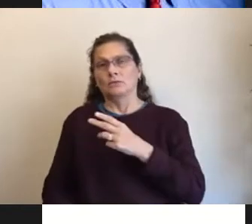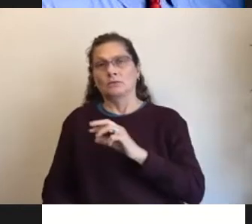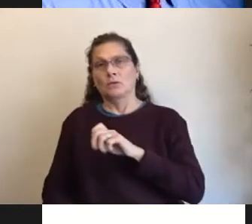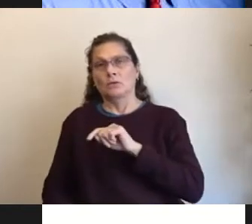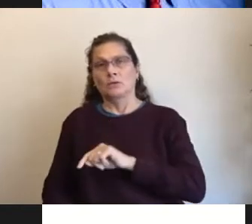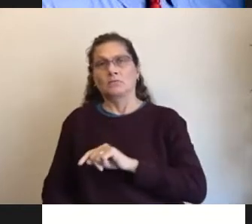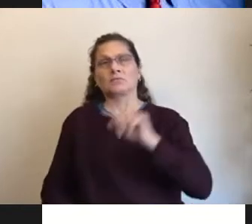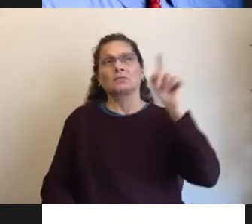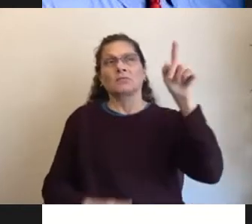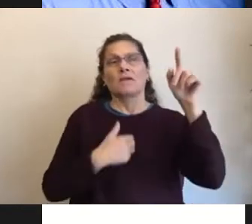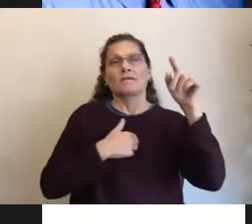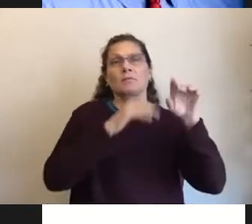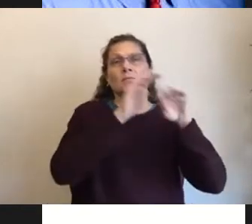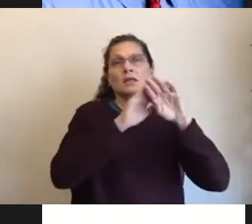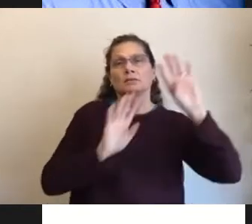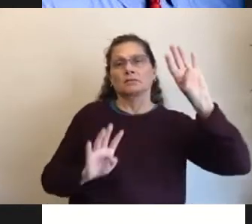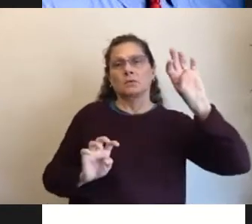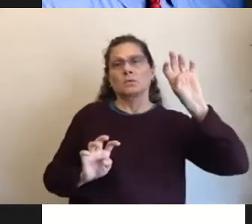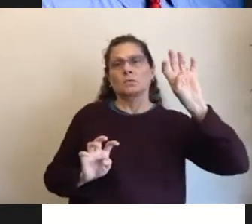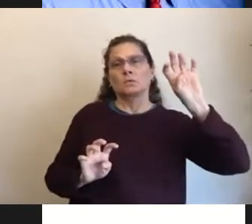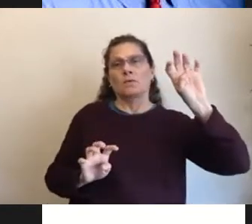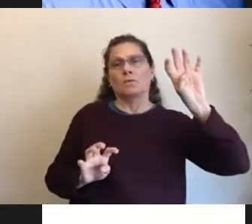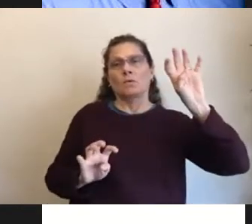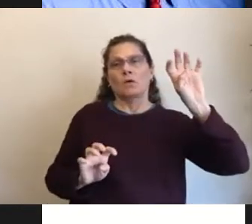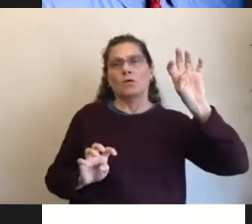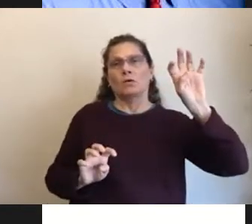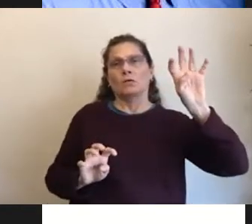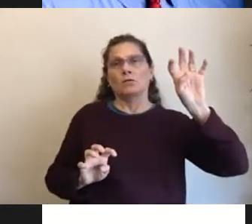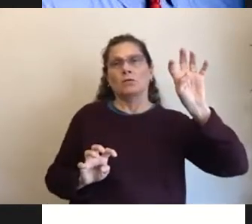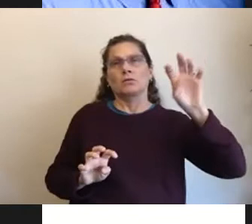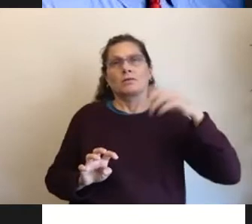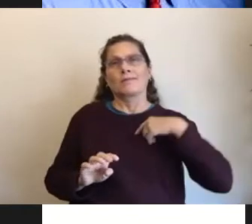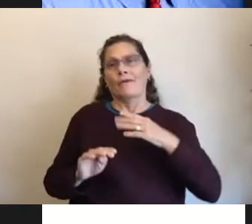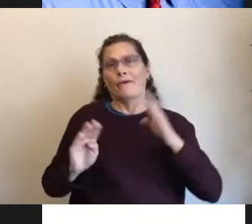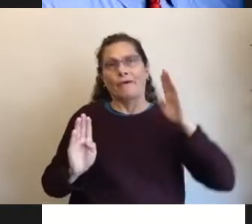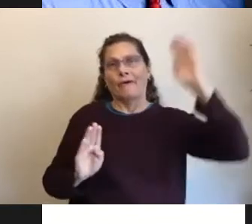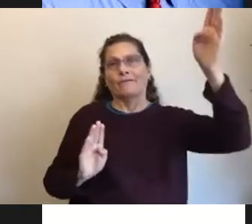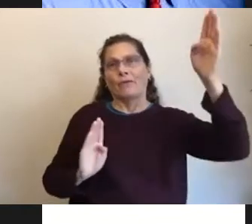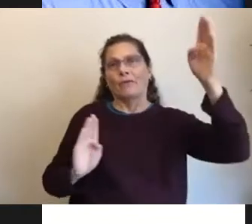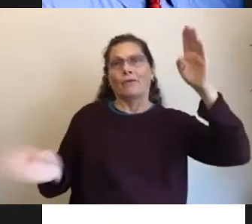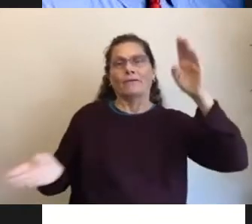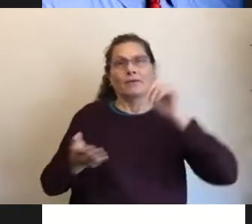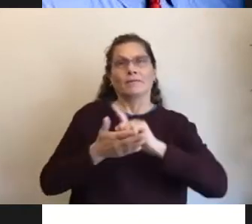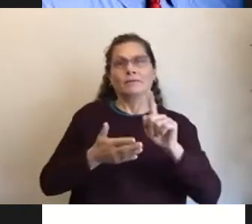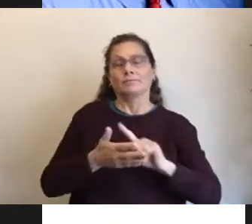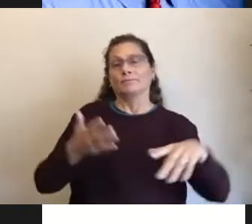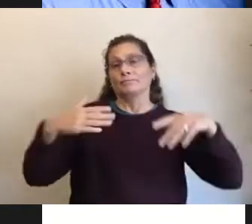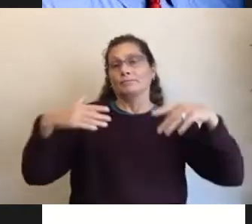tests. And we again average above 400 for the last week easily. So they are both over